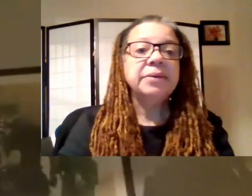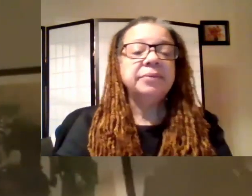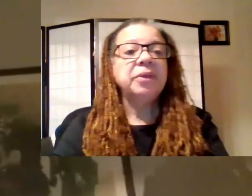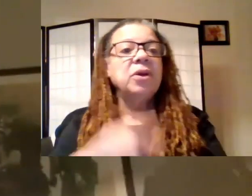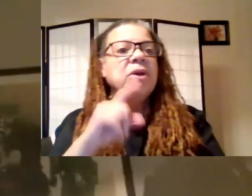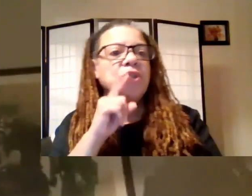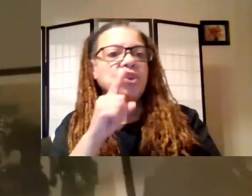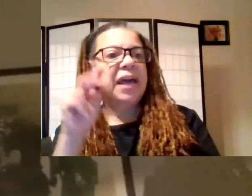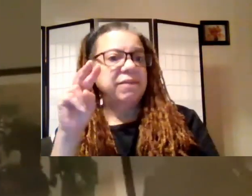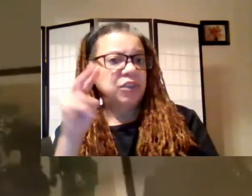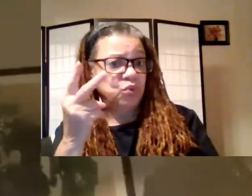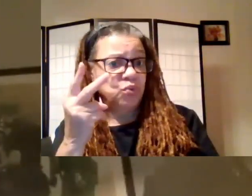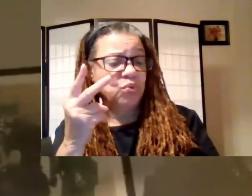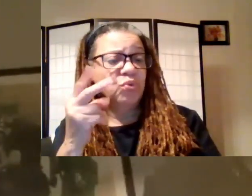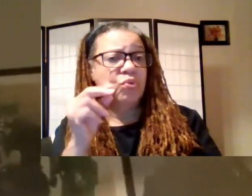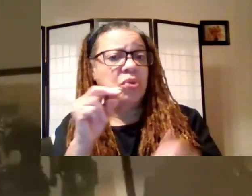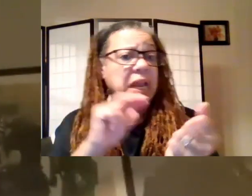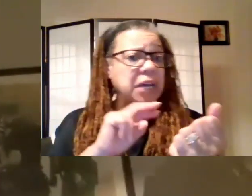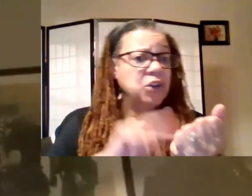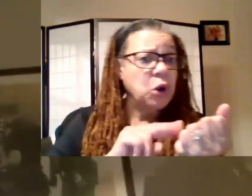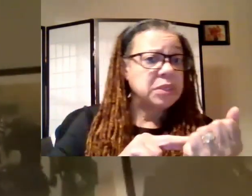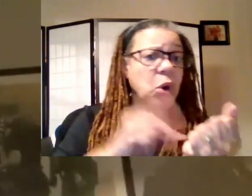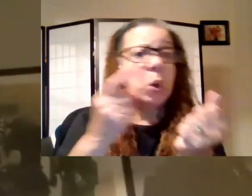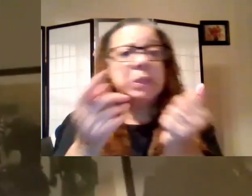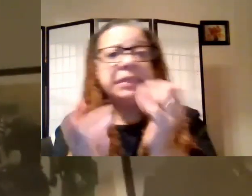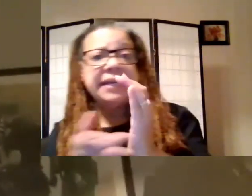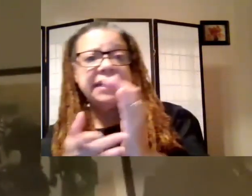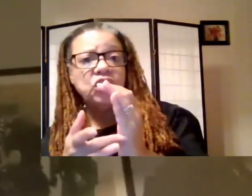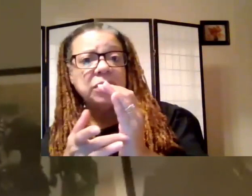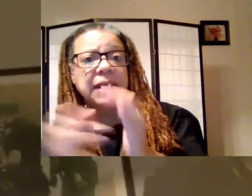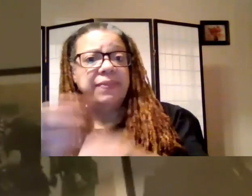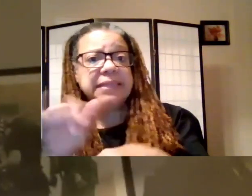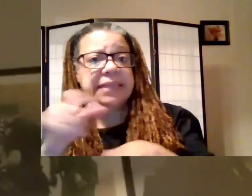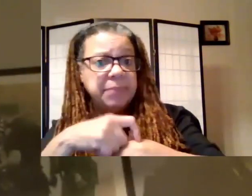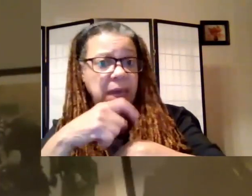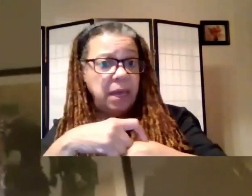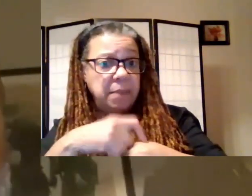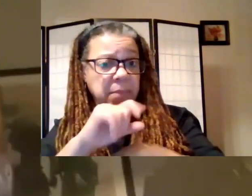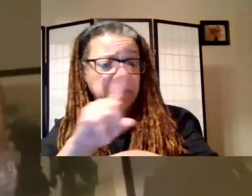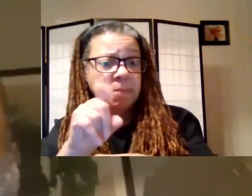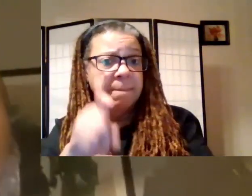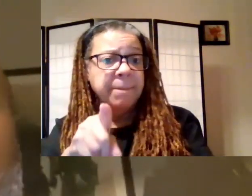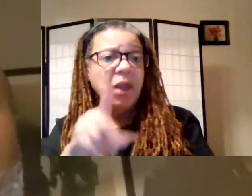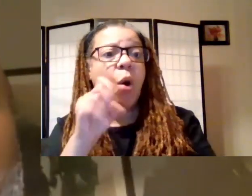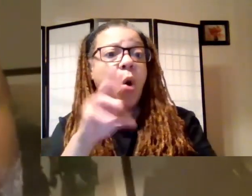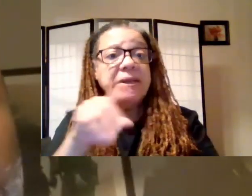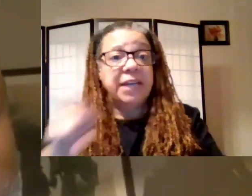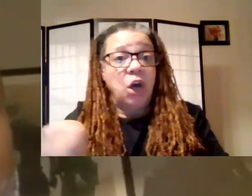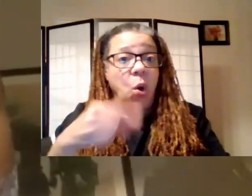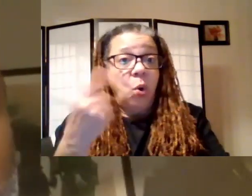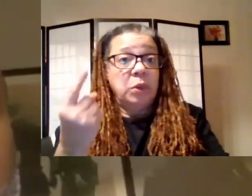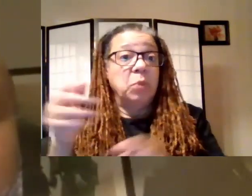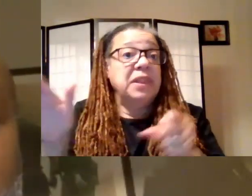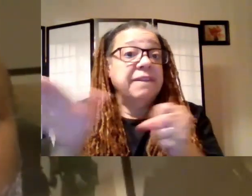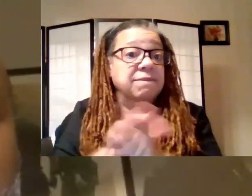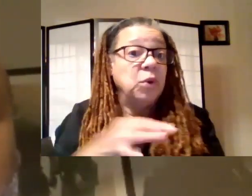least 2 caregivers present so that at any given time, or is that only when they're fully